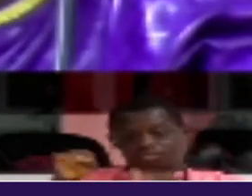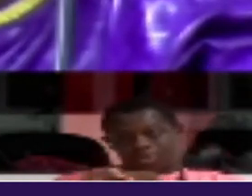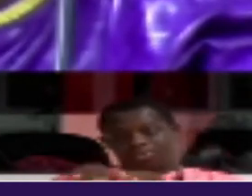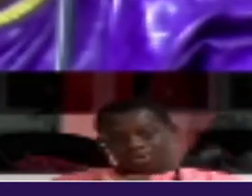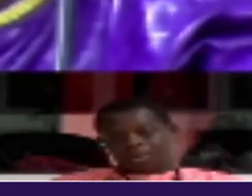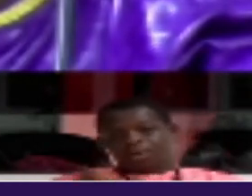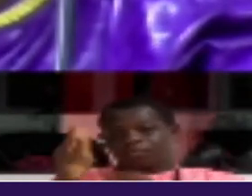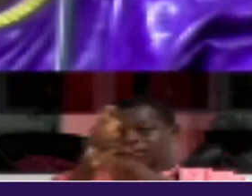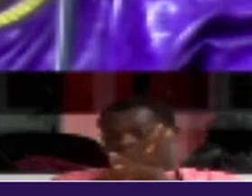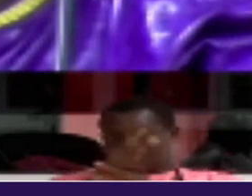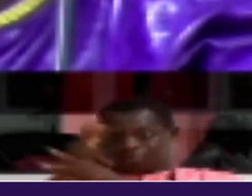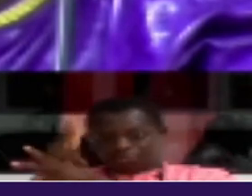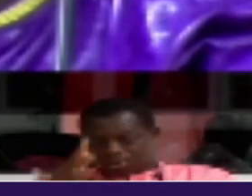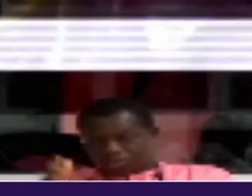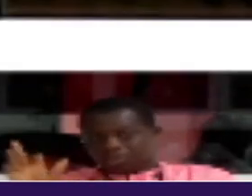the patrol team.